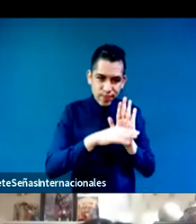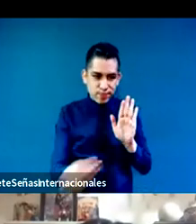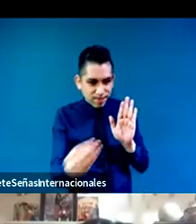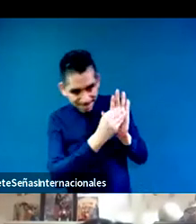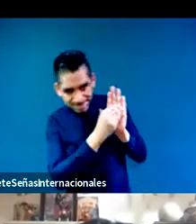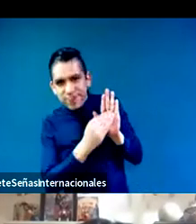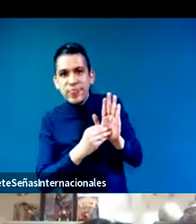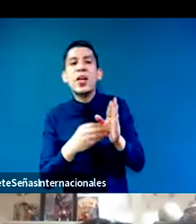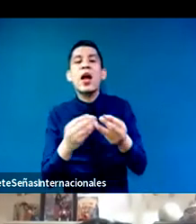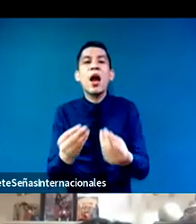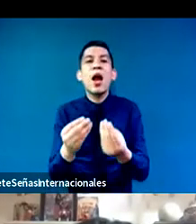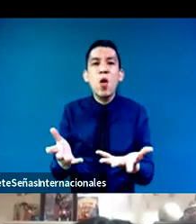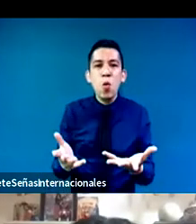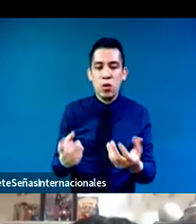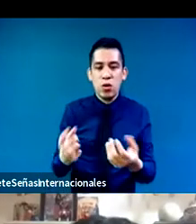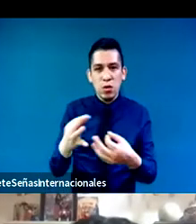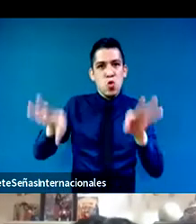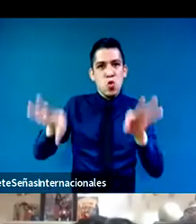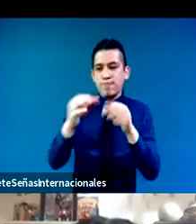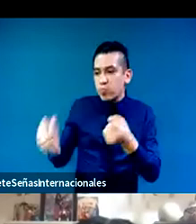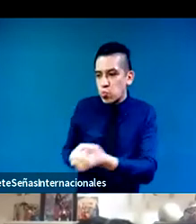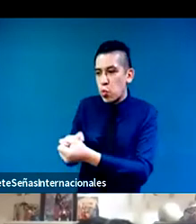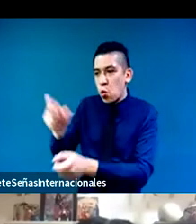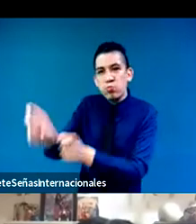and improving gender equality?